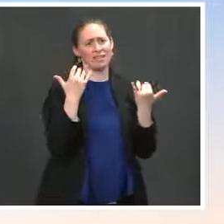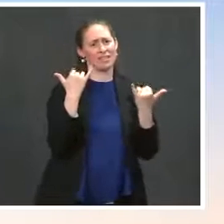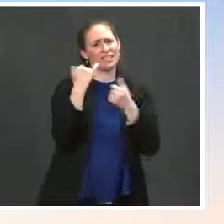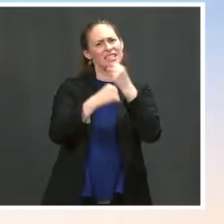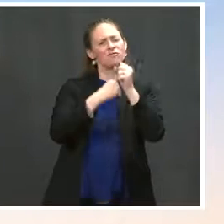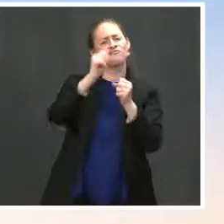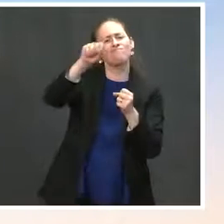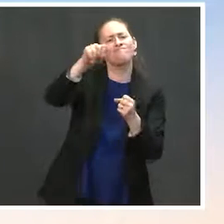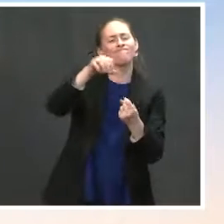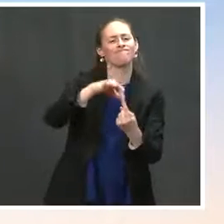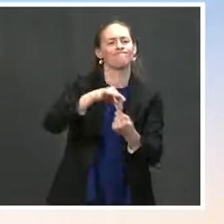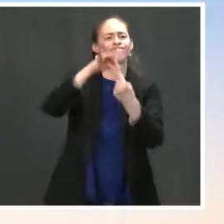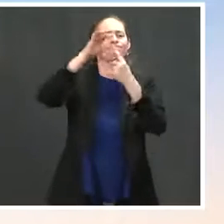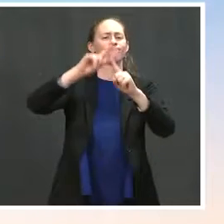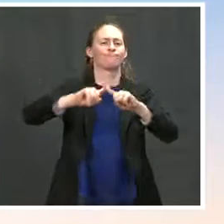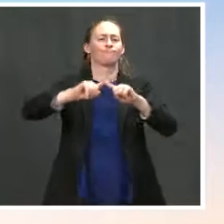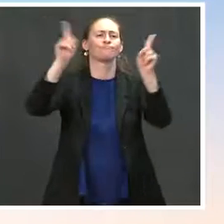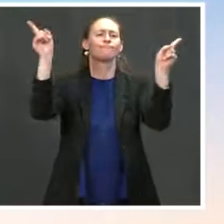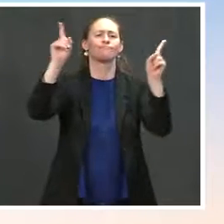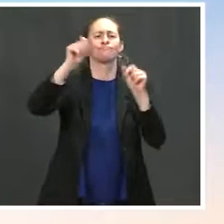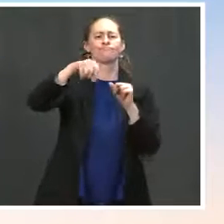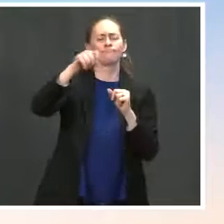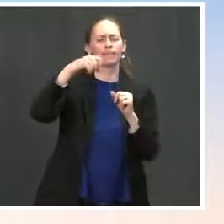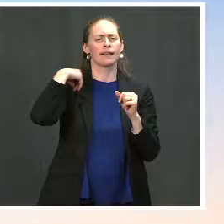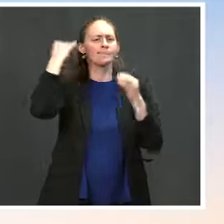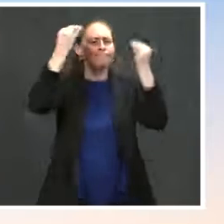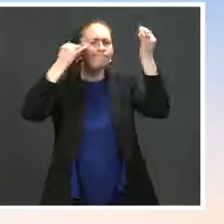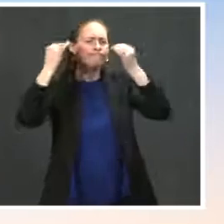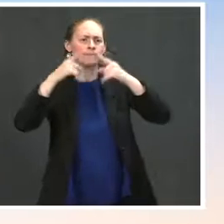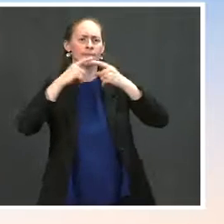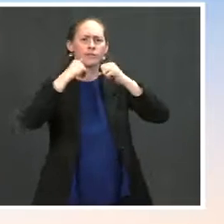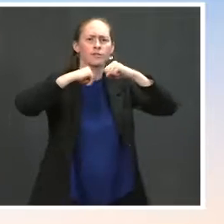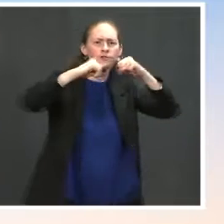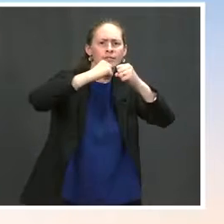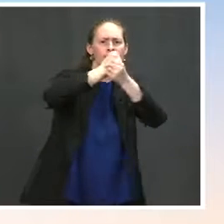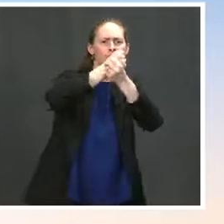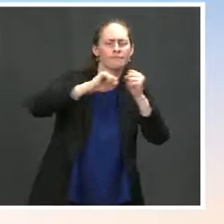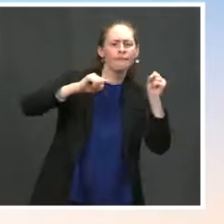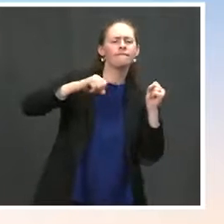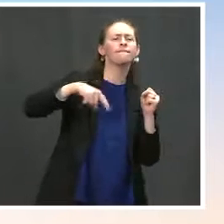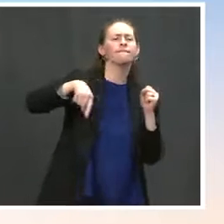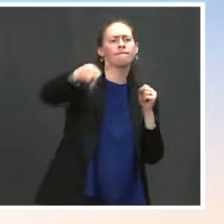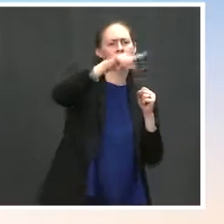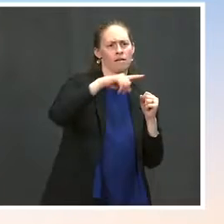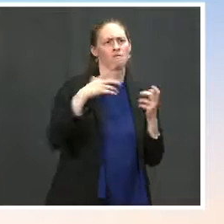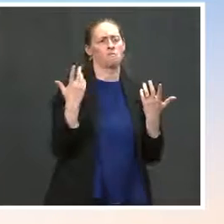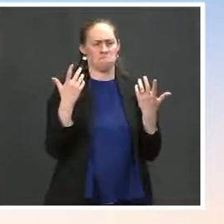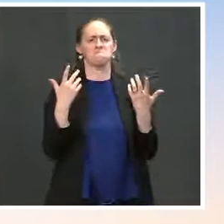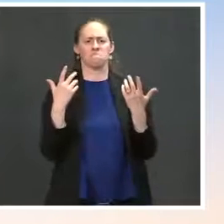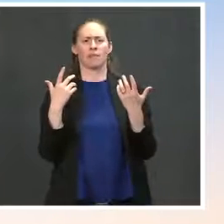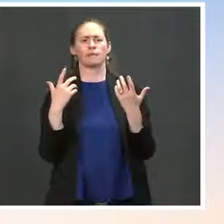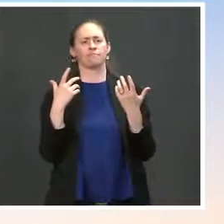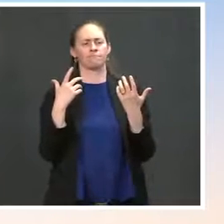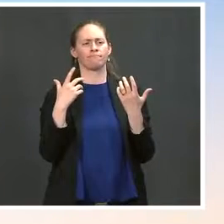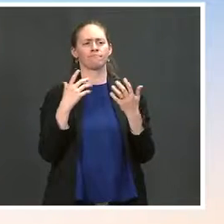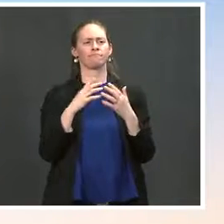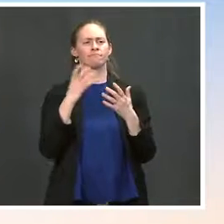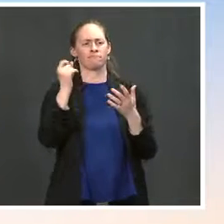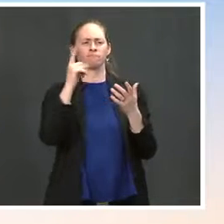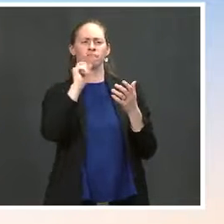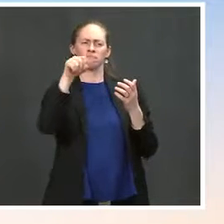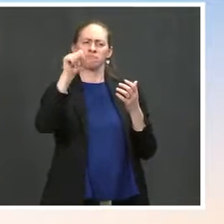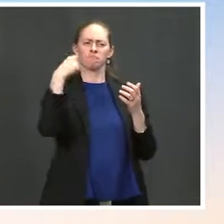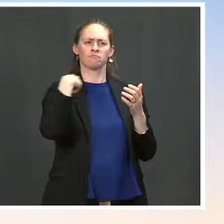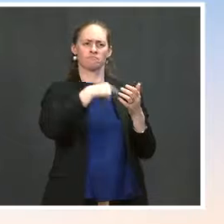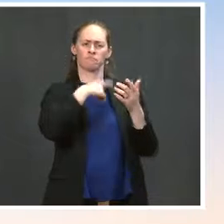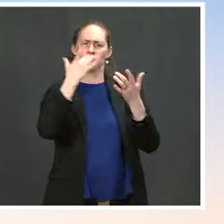Obviously we always take into account security, but in doing this in a way that is COVID safe is something that the Speaker's office and